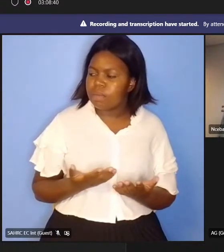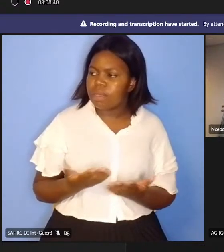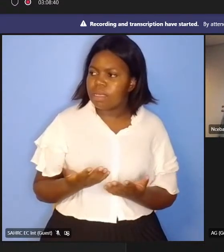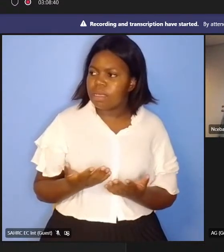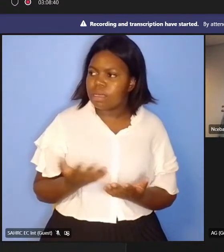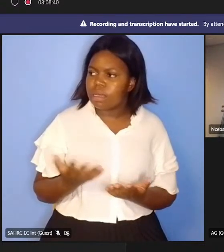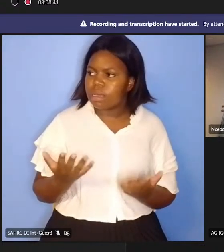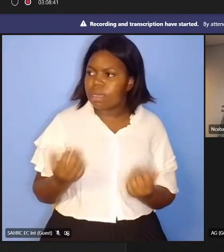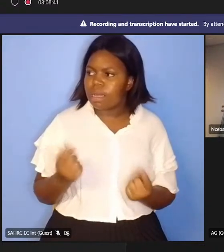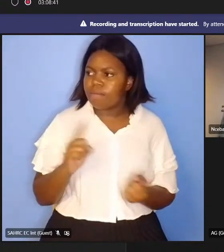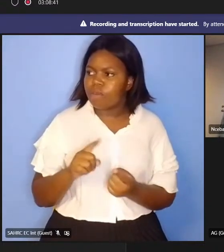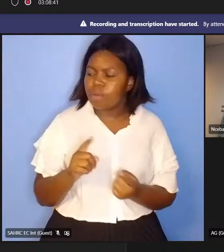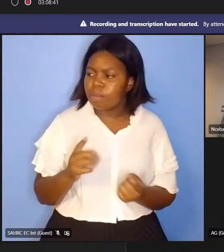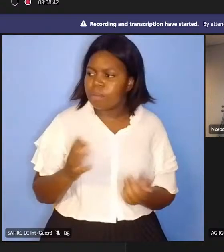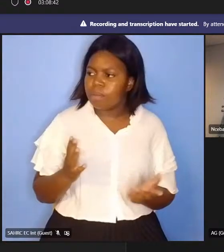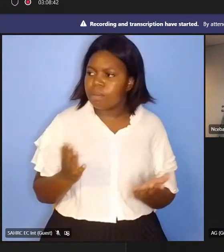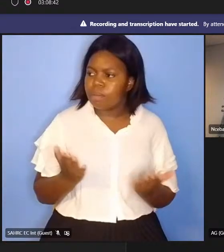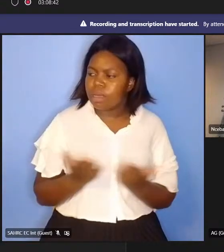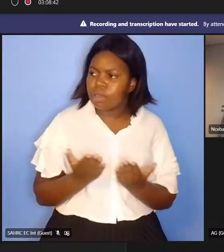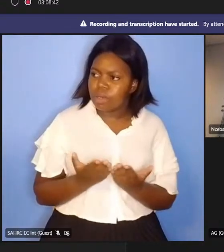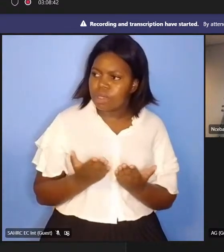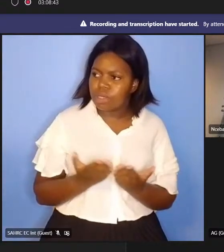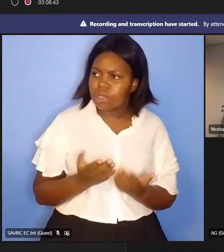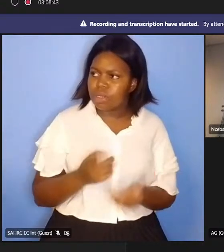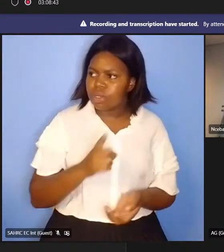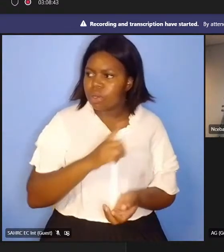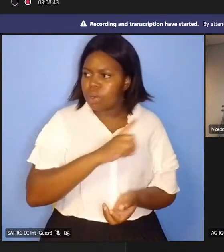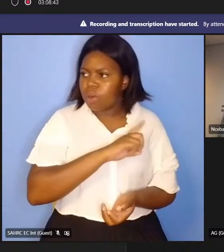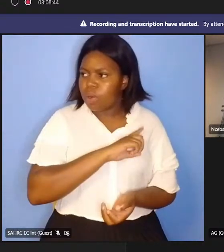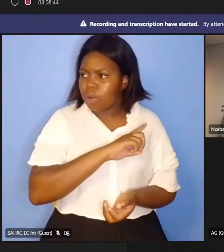education, or why do schools have this